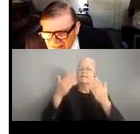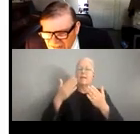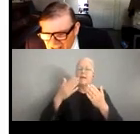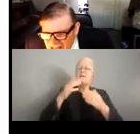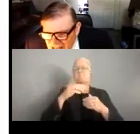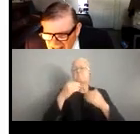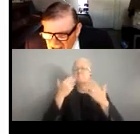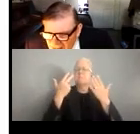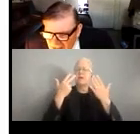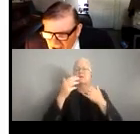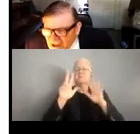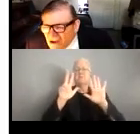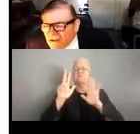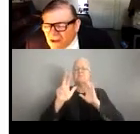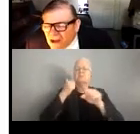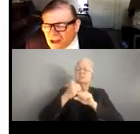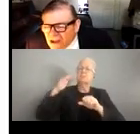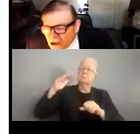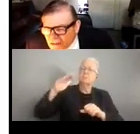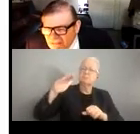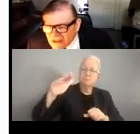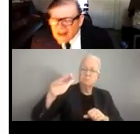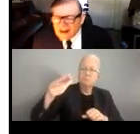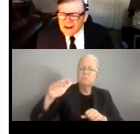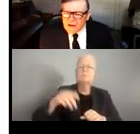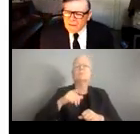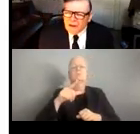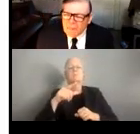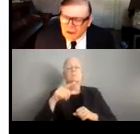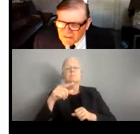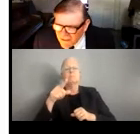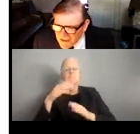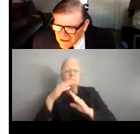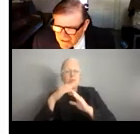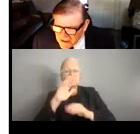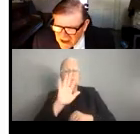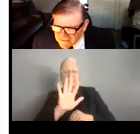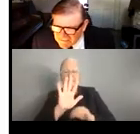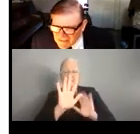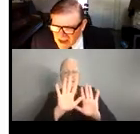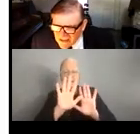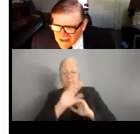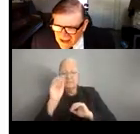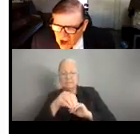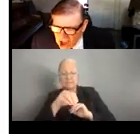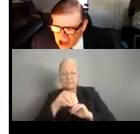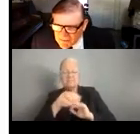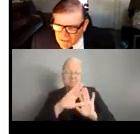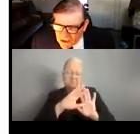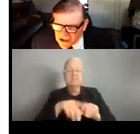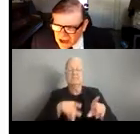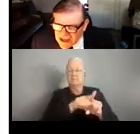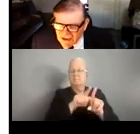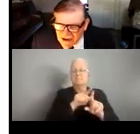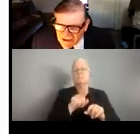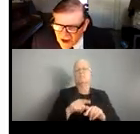years. And same for the top 10%. But the bottom 50%, and that is a large